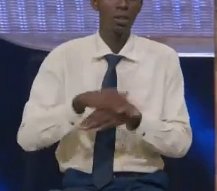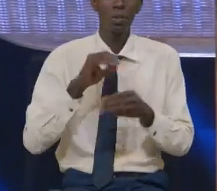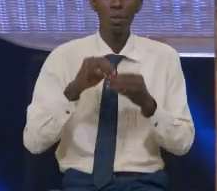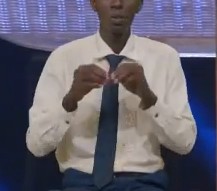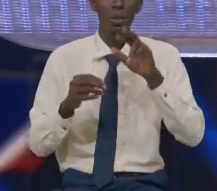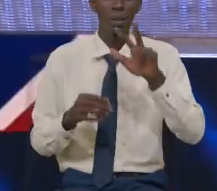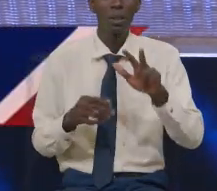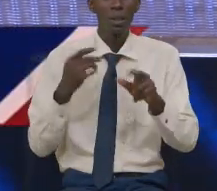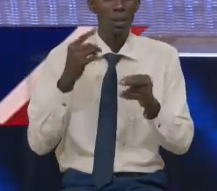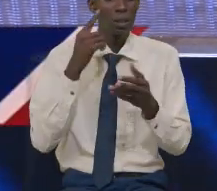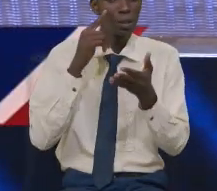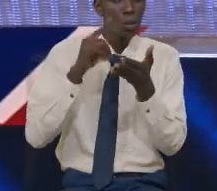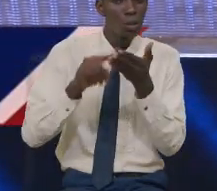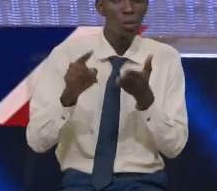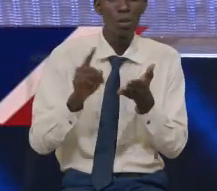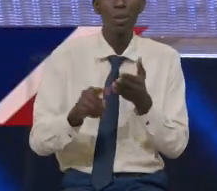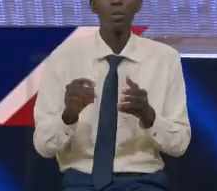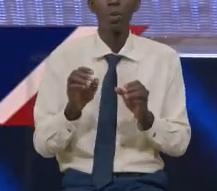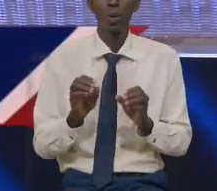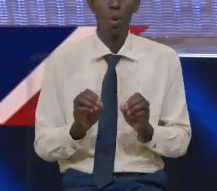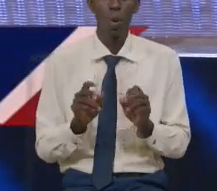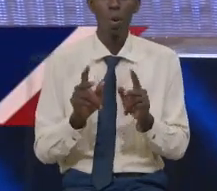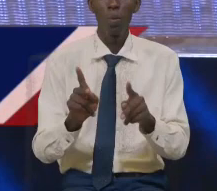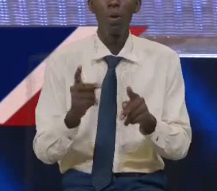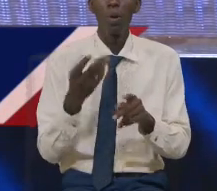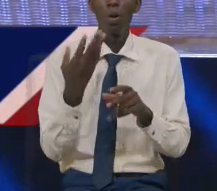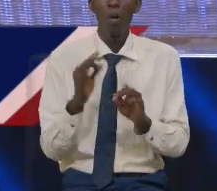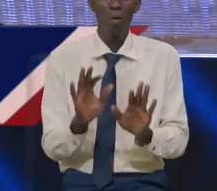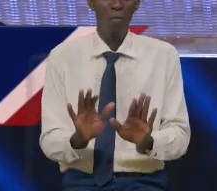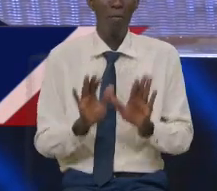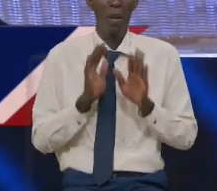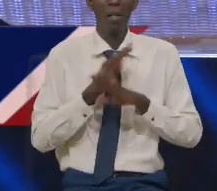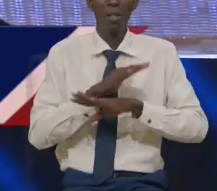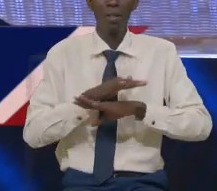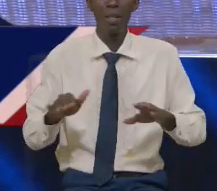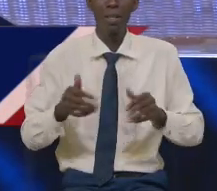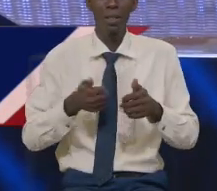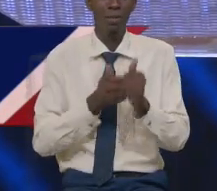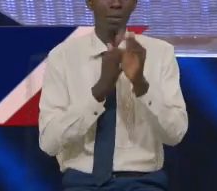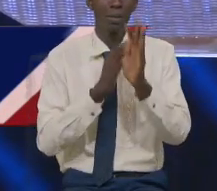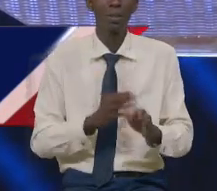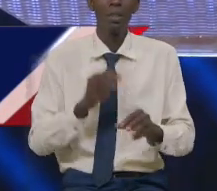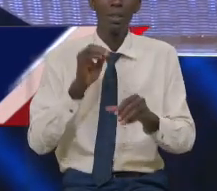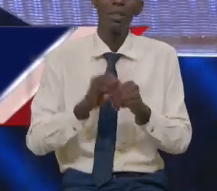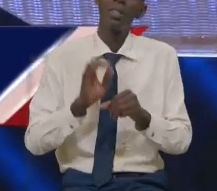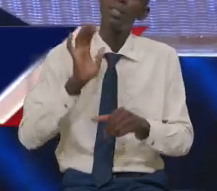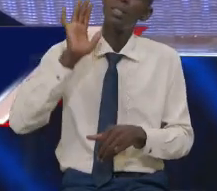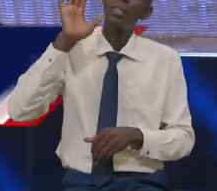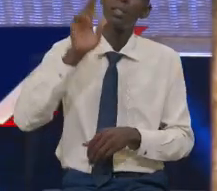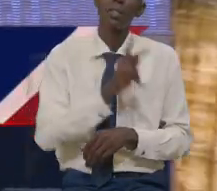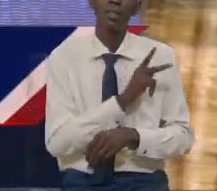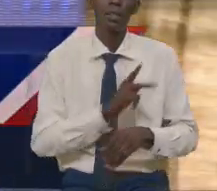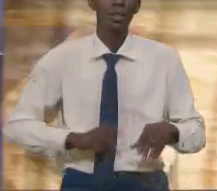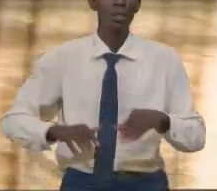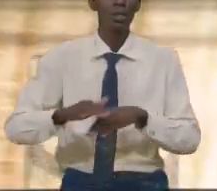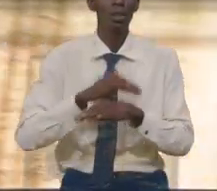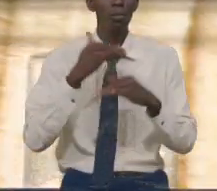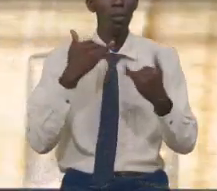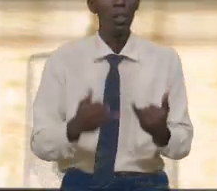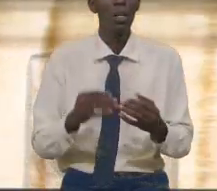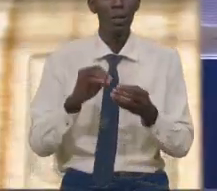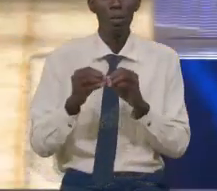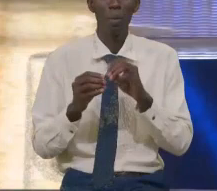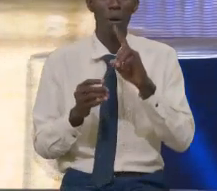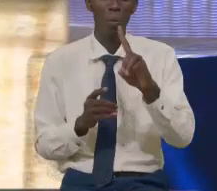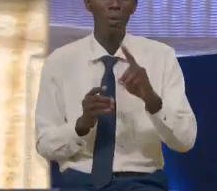noticeable privilege of fearless disciples in his kingdom. Look at number one.